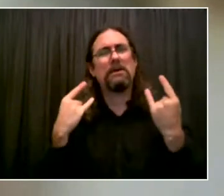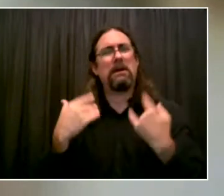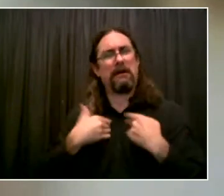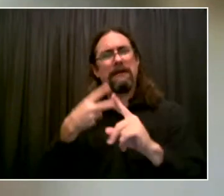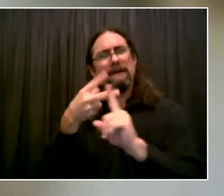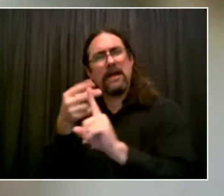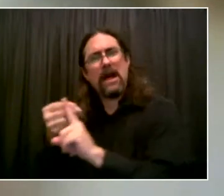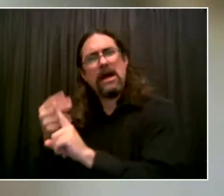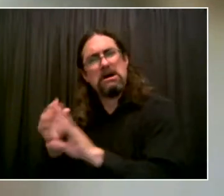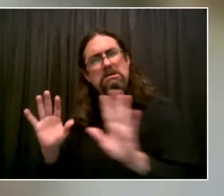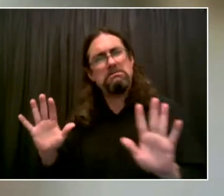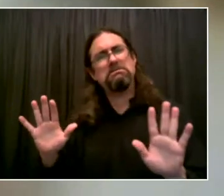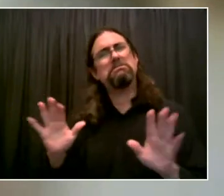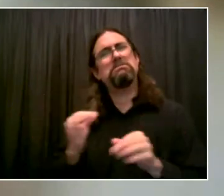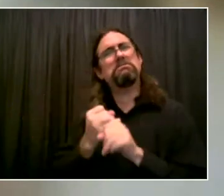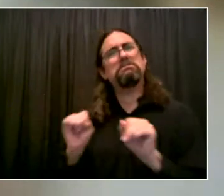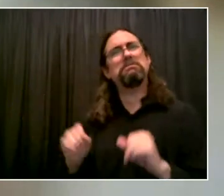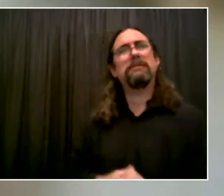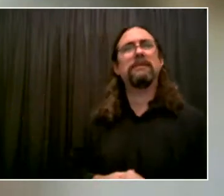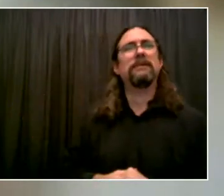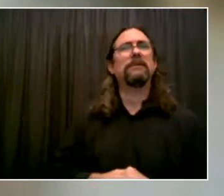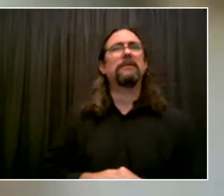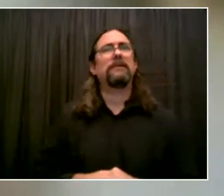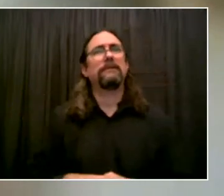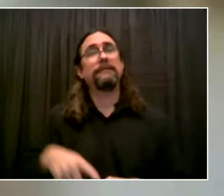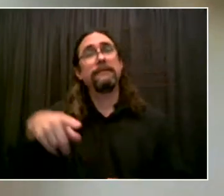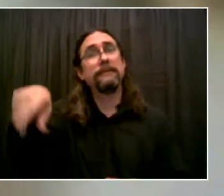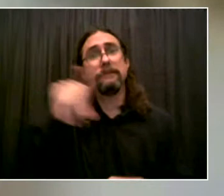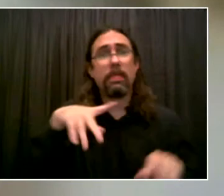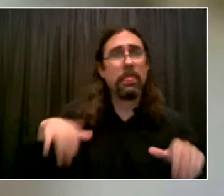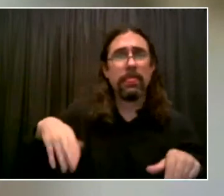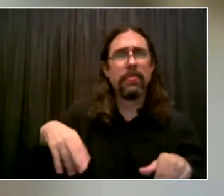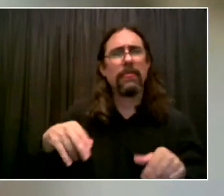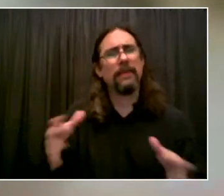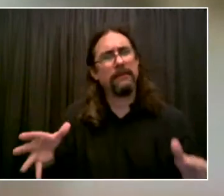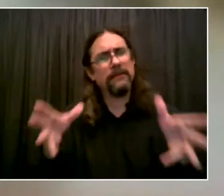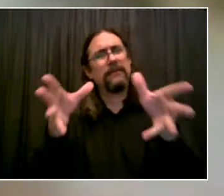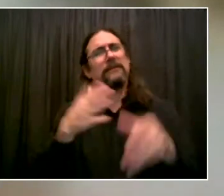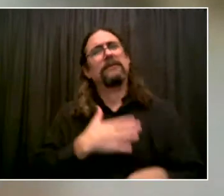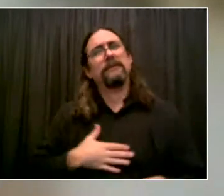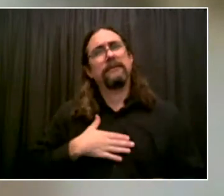I saw getting vaccinated. I also got a chance to meet their student vaccine